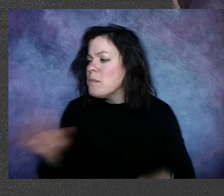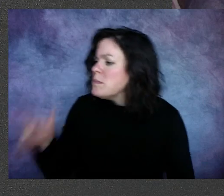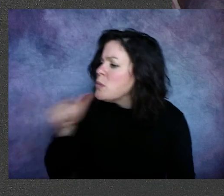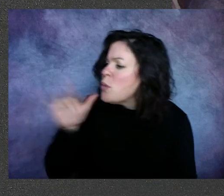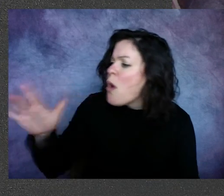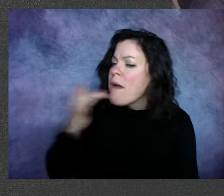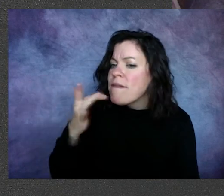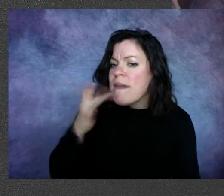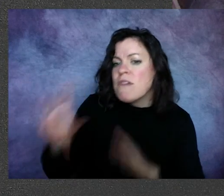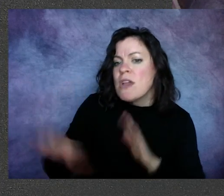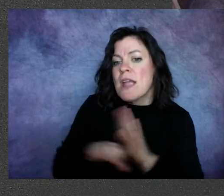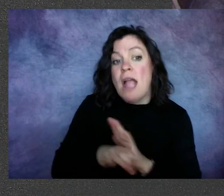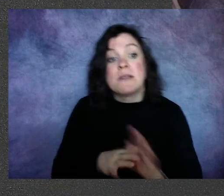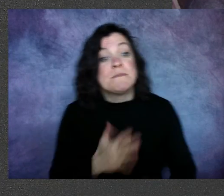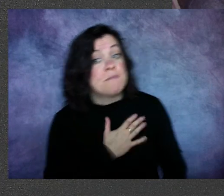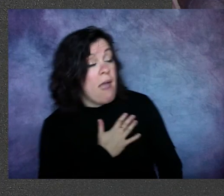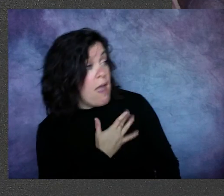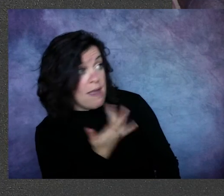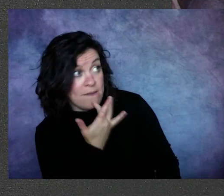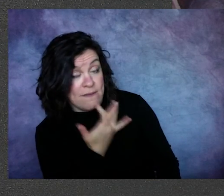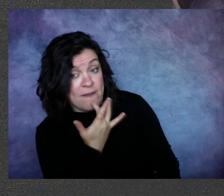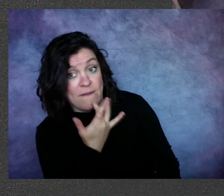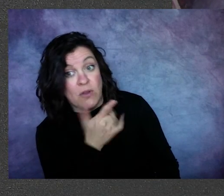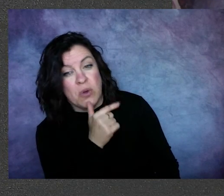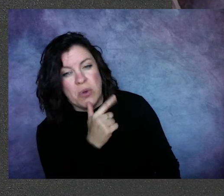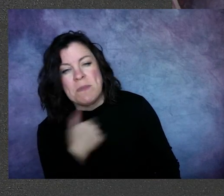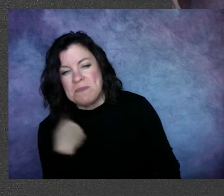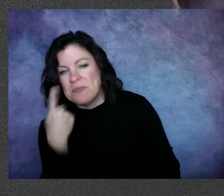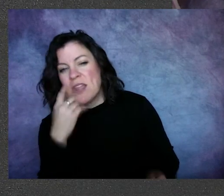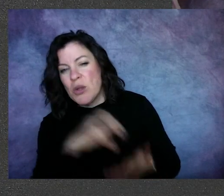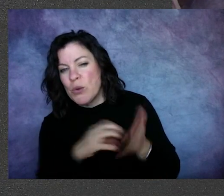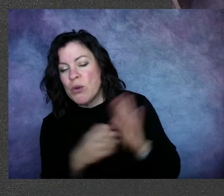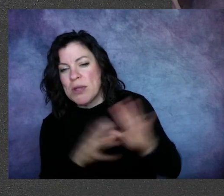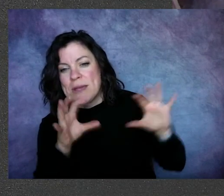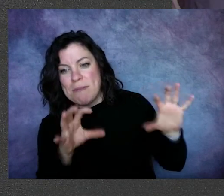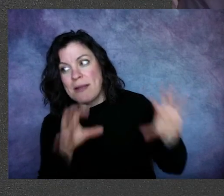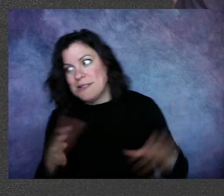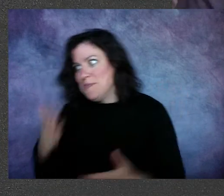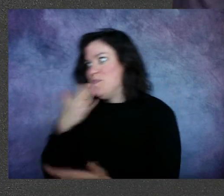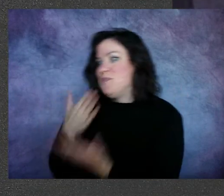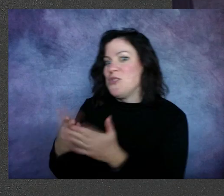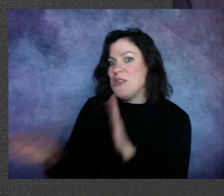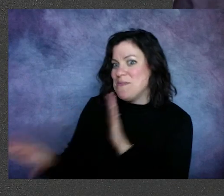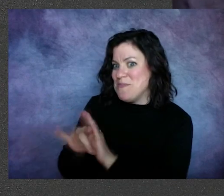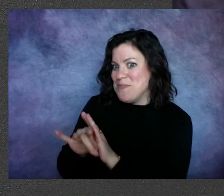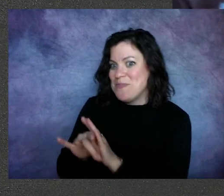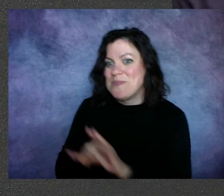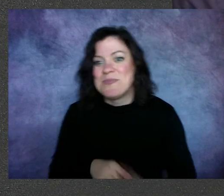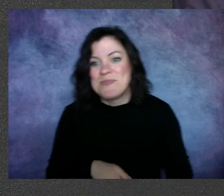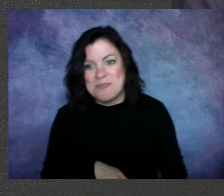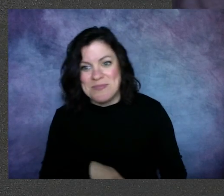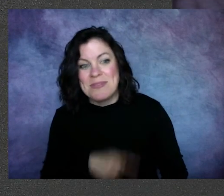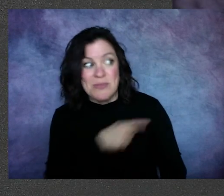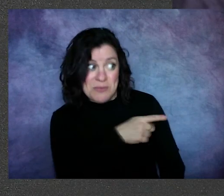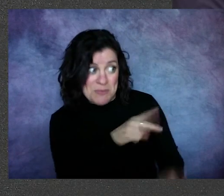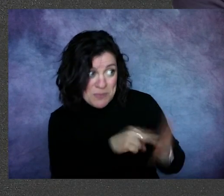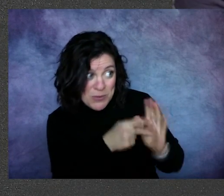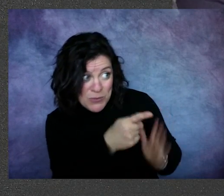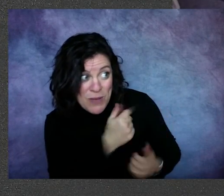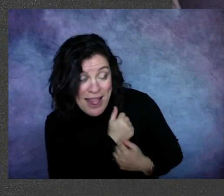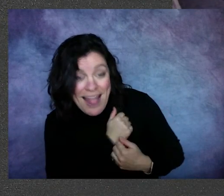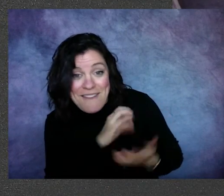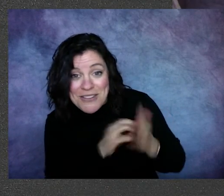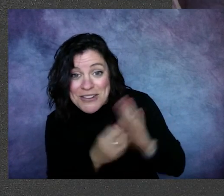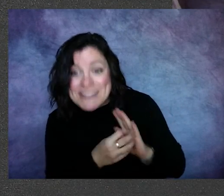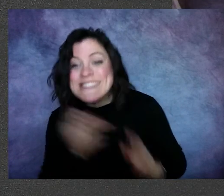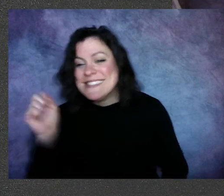character? My favorite one is Cookie Monster. Good choice. All right. I guess it's because you love cookies. I do. Look who I happen to